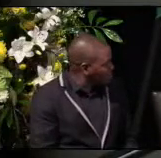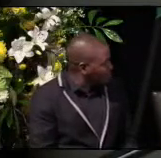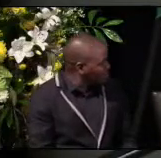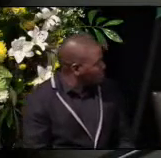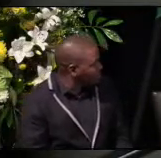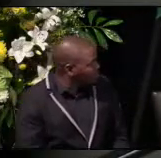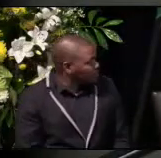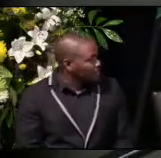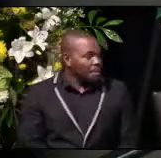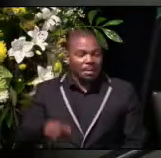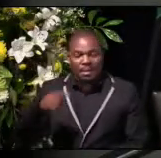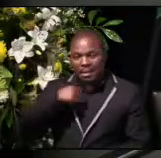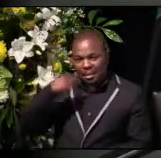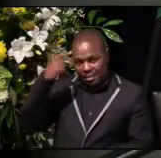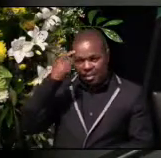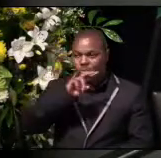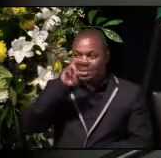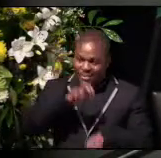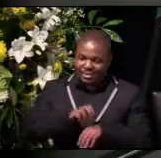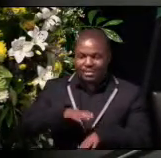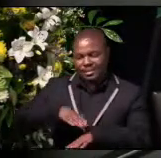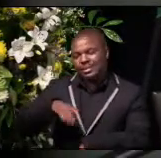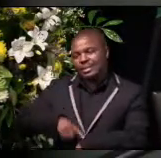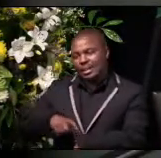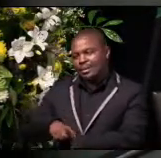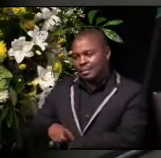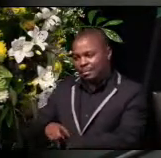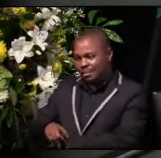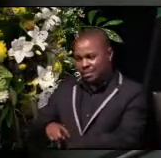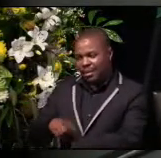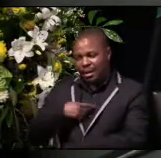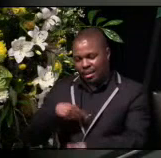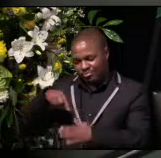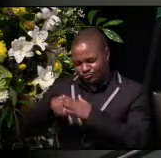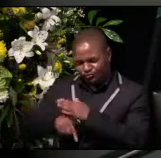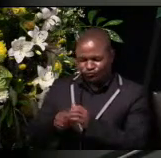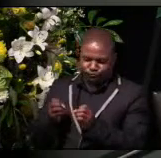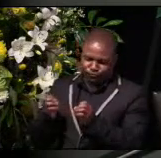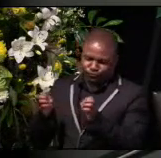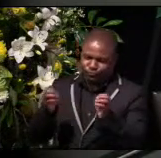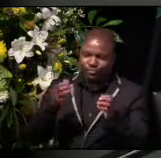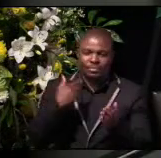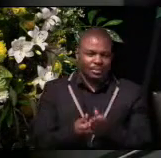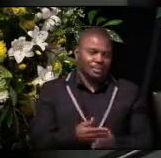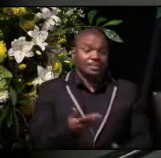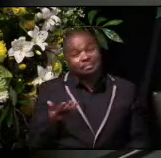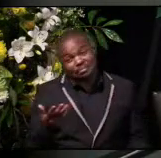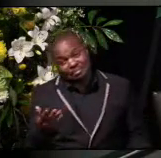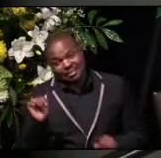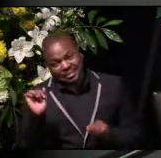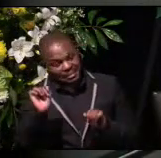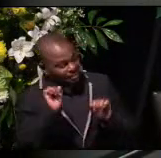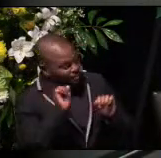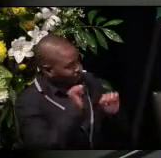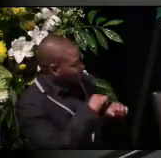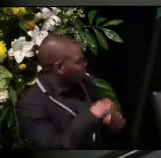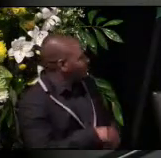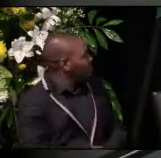I think I think I think we need more time to to go to through all this you know so yeah